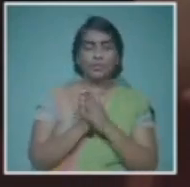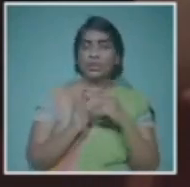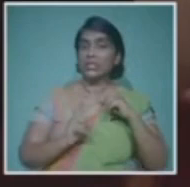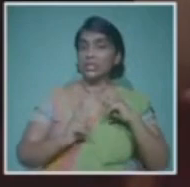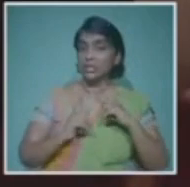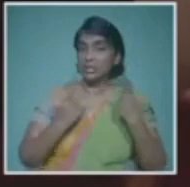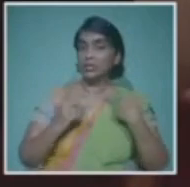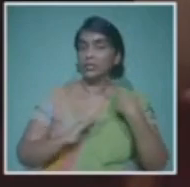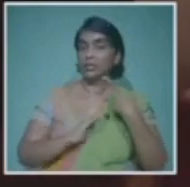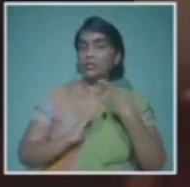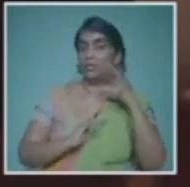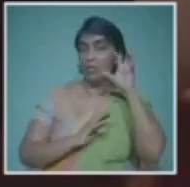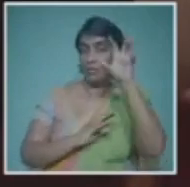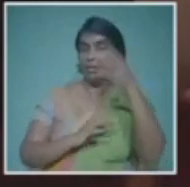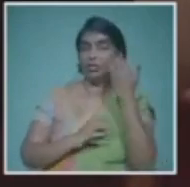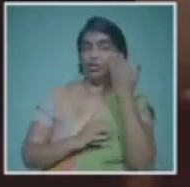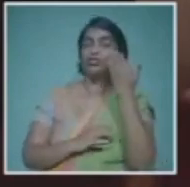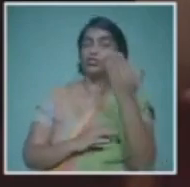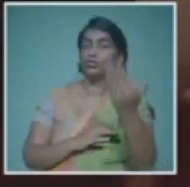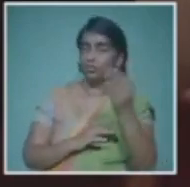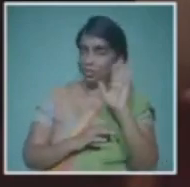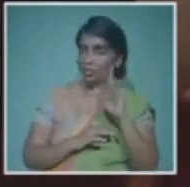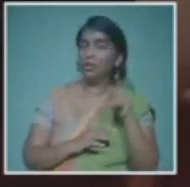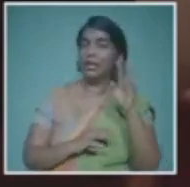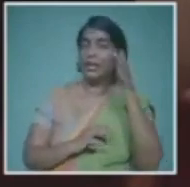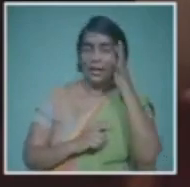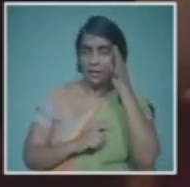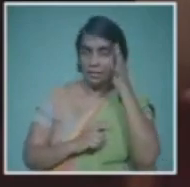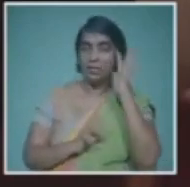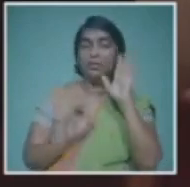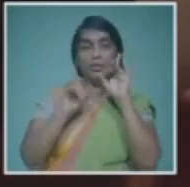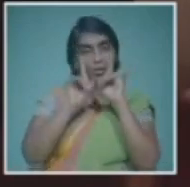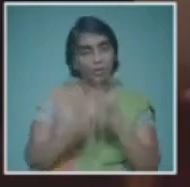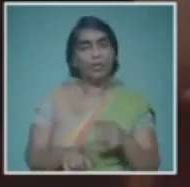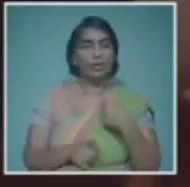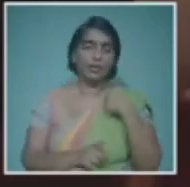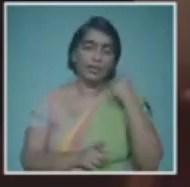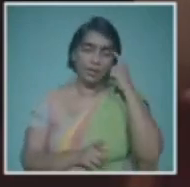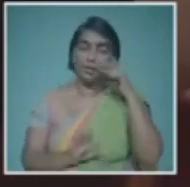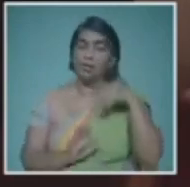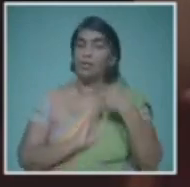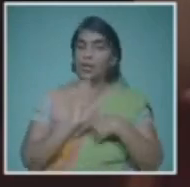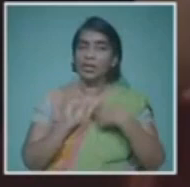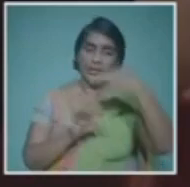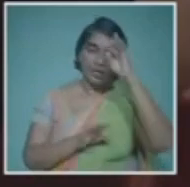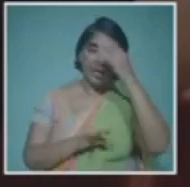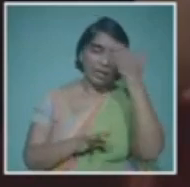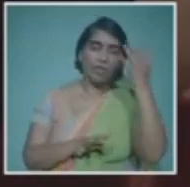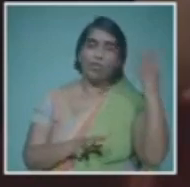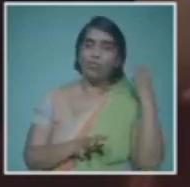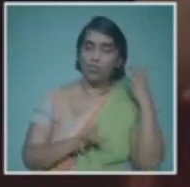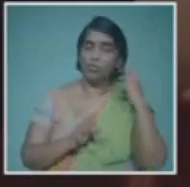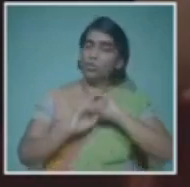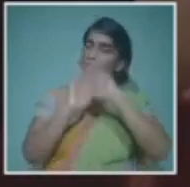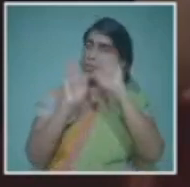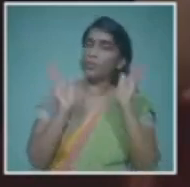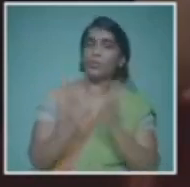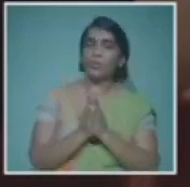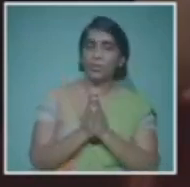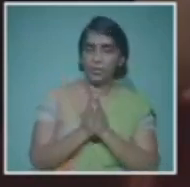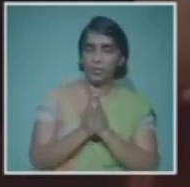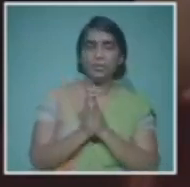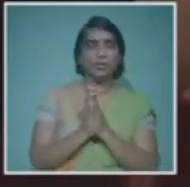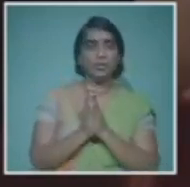live as Sinhalese, live as Muslims, and we will rebuild this nation so that we can be called a true